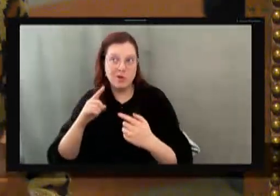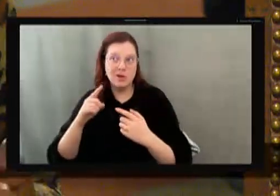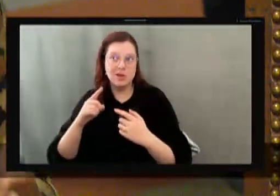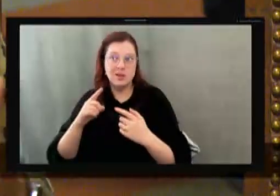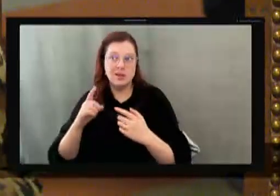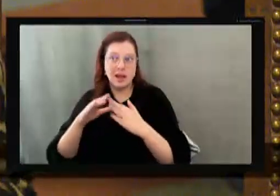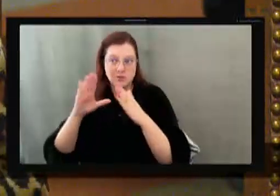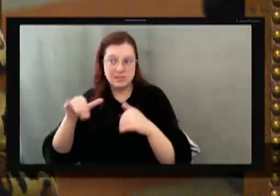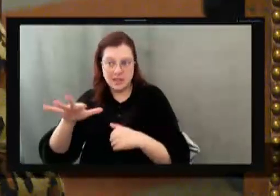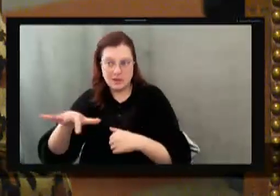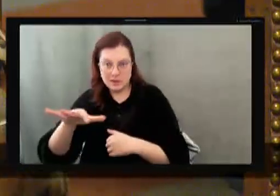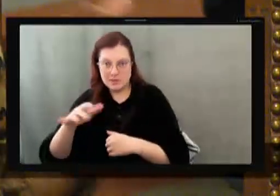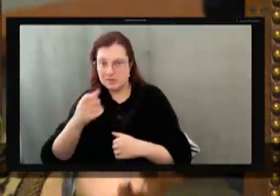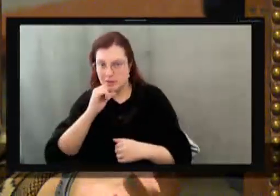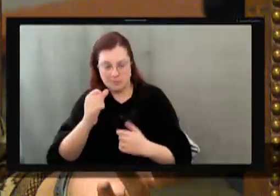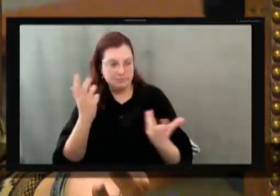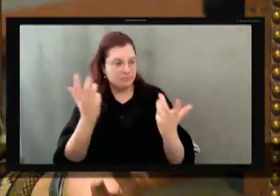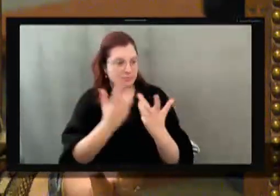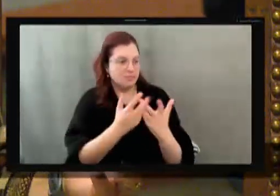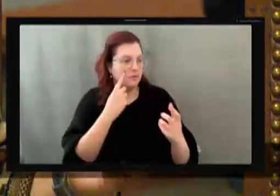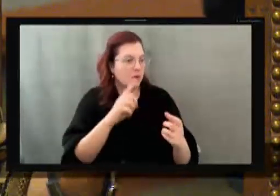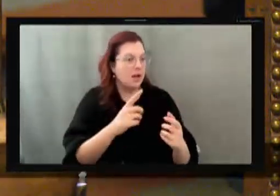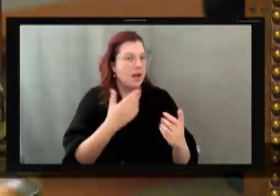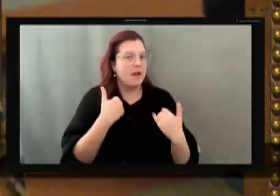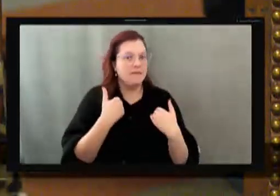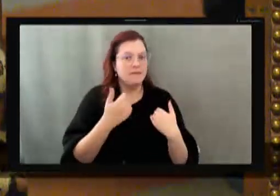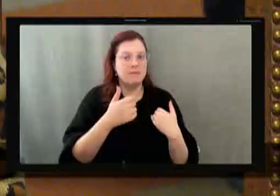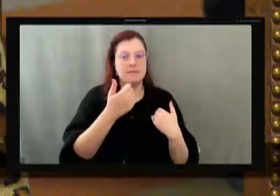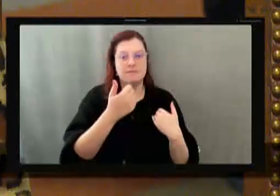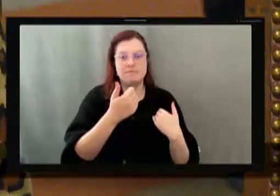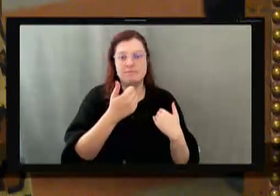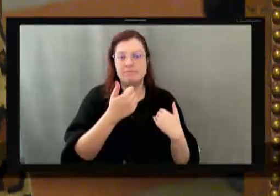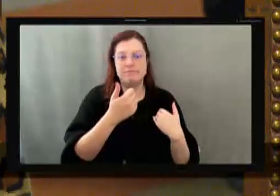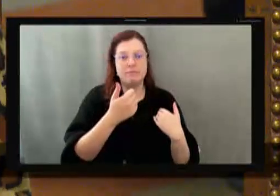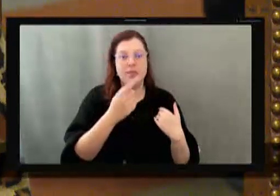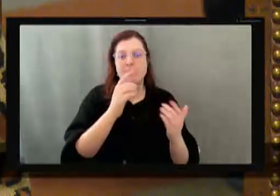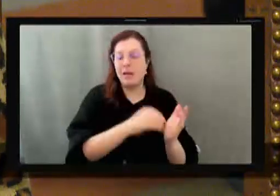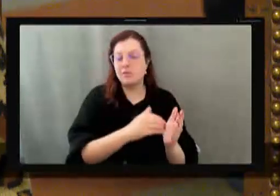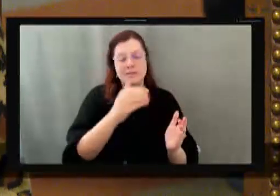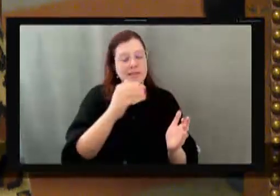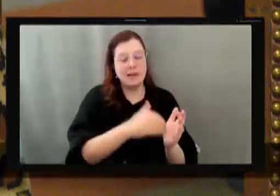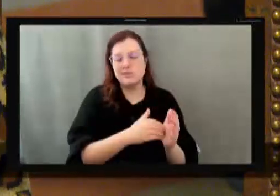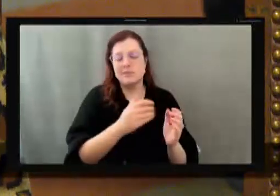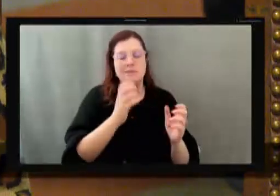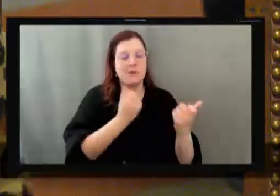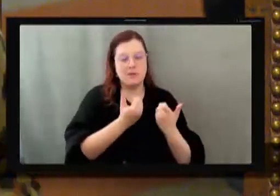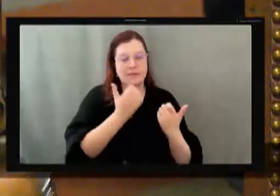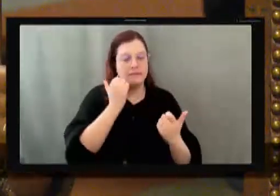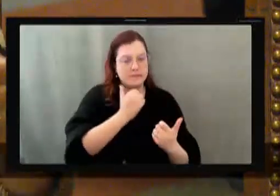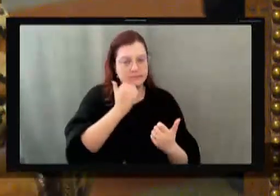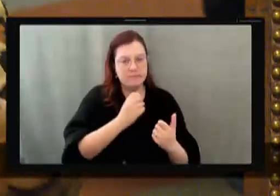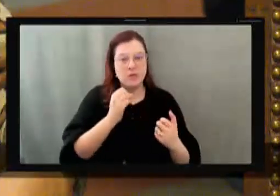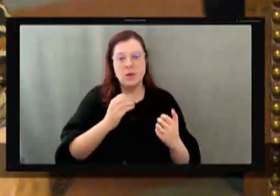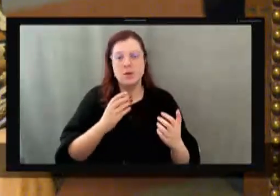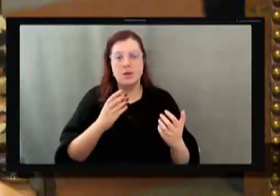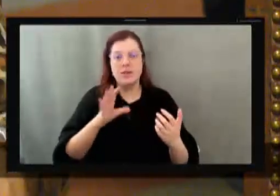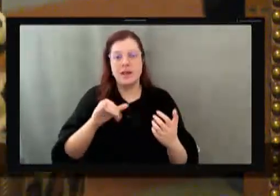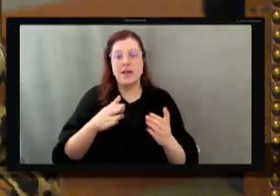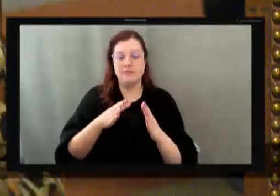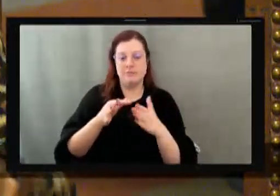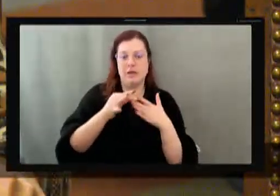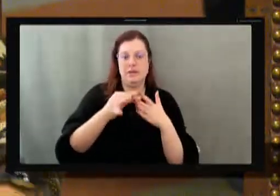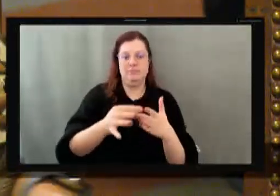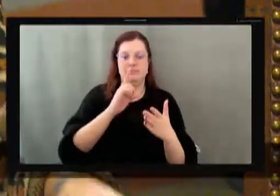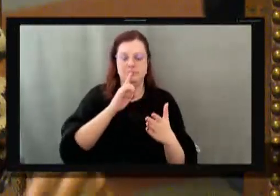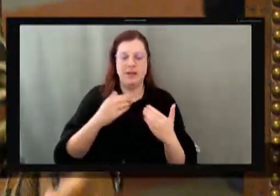for a major arterial where we've got tens of thousands of cars every single day. Mm-hmm. The Complete Streets Design Guide is an opportunity to sort of have a